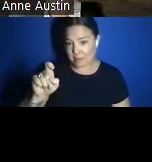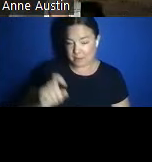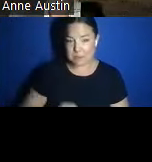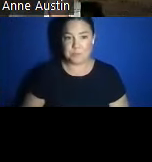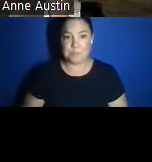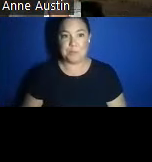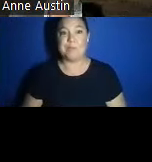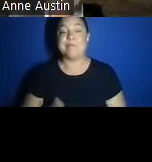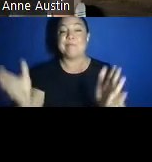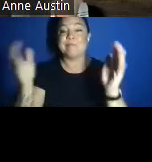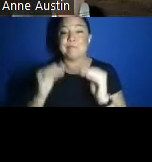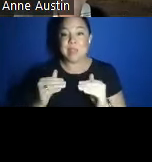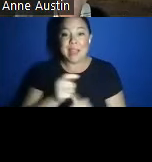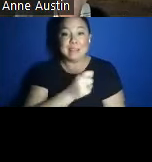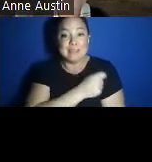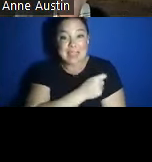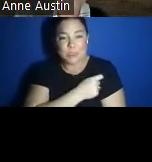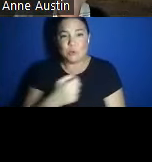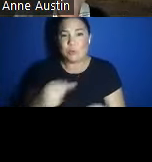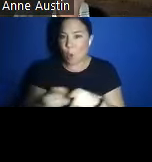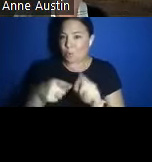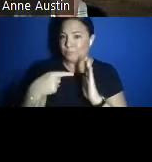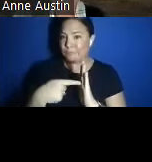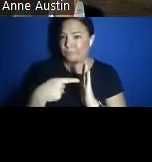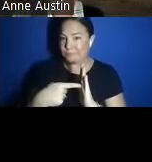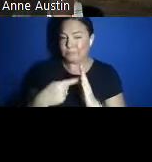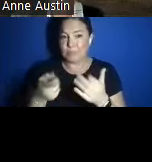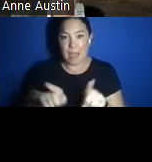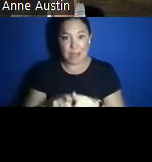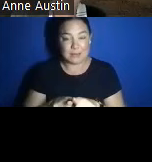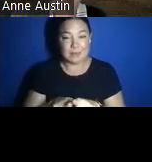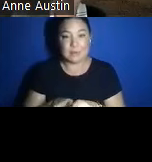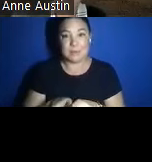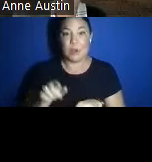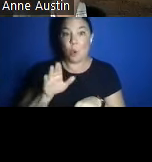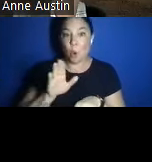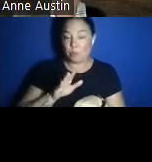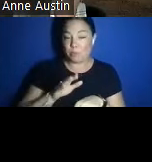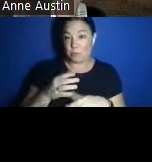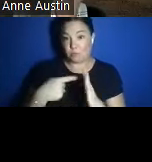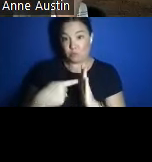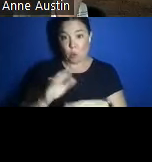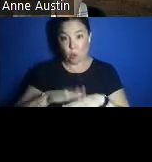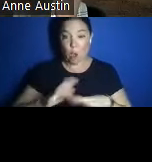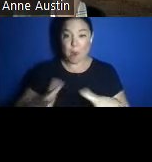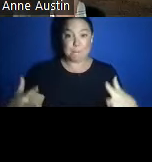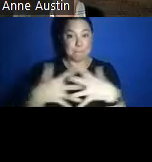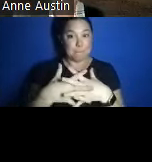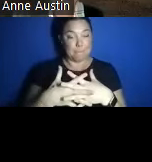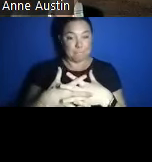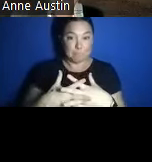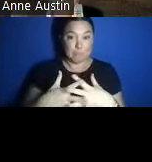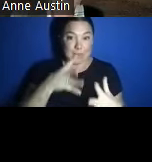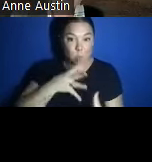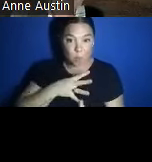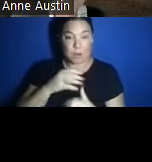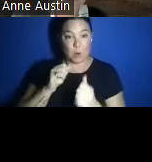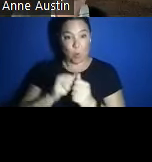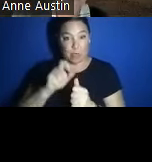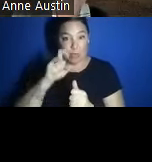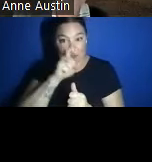Tattoos are also depicted on pregnant women through these molded pregnant figurines, and